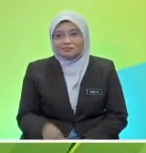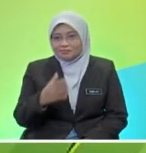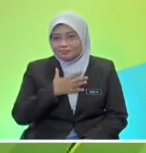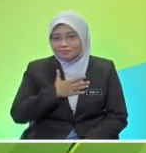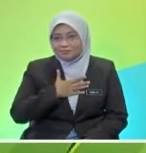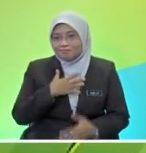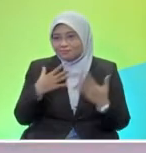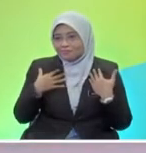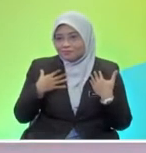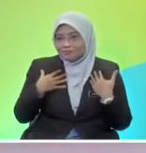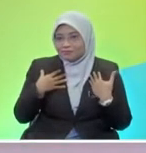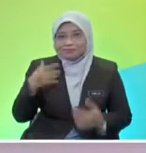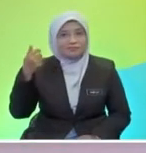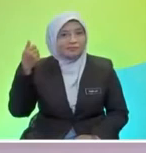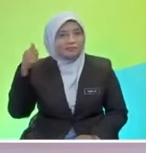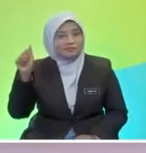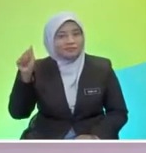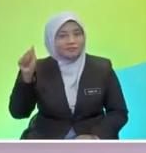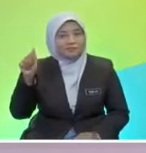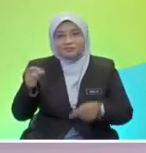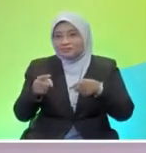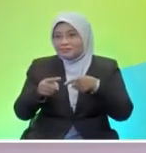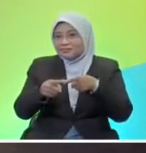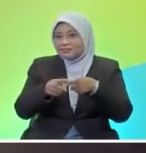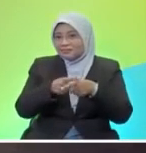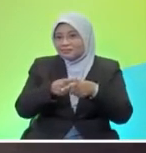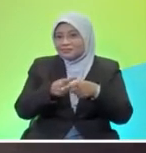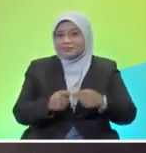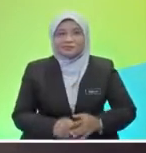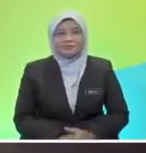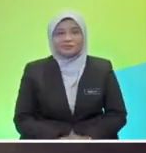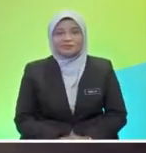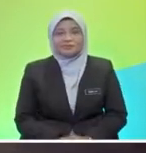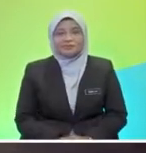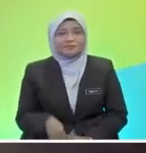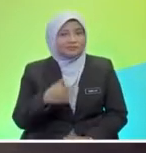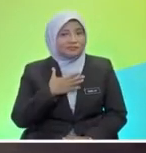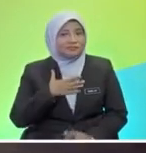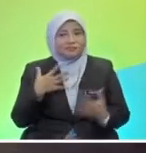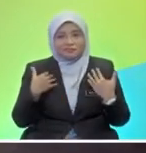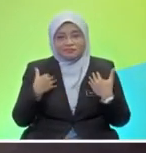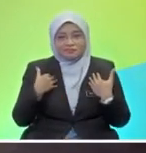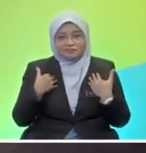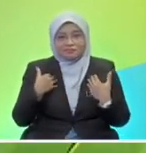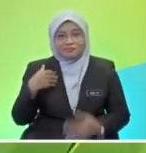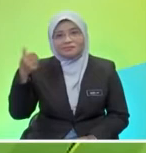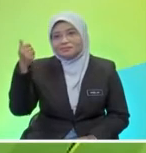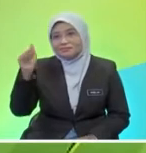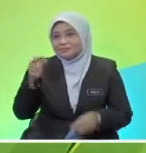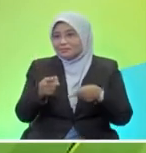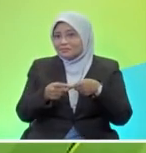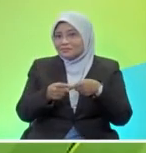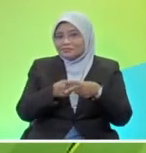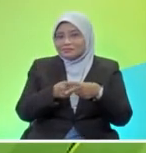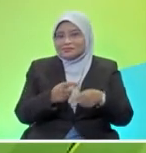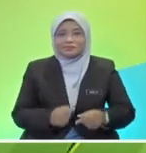got 10 fingers. Very good, Shafika. Okay, I've got 10 fingers.